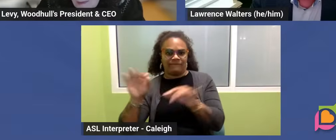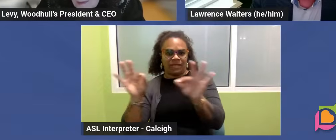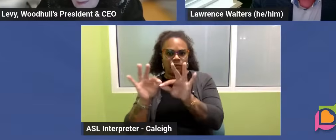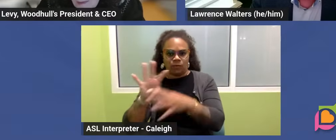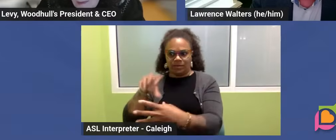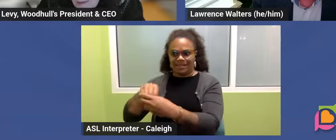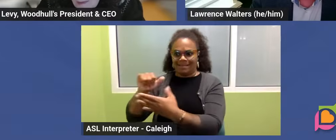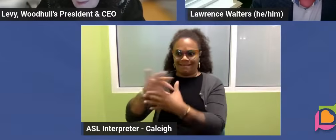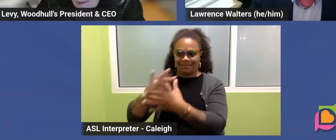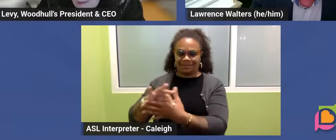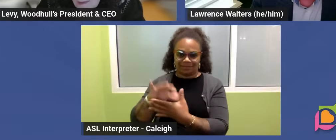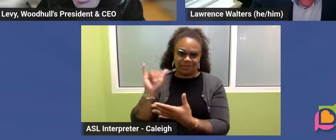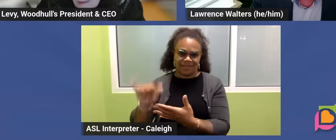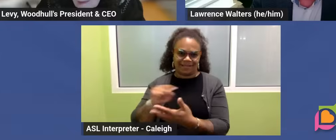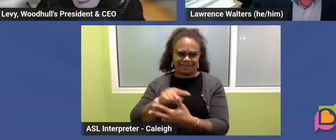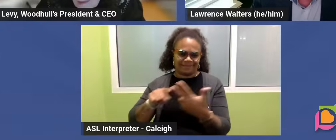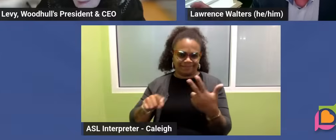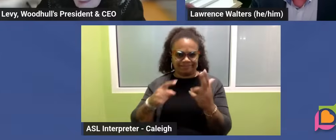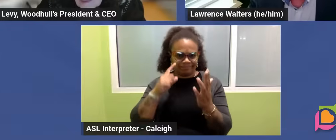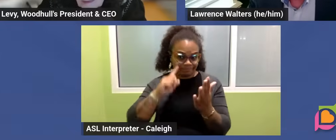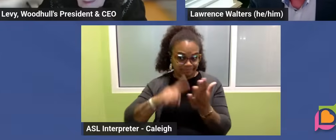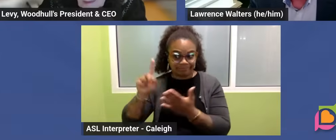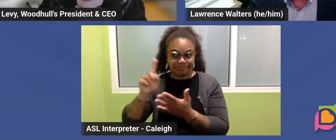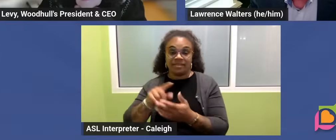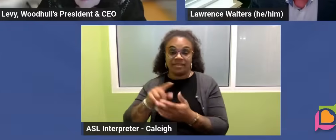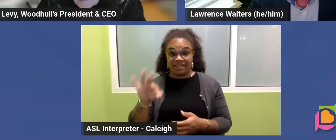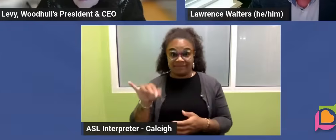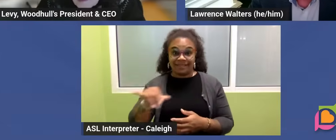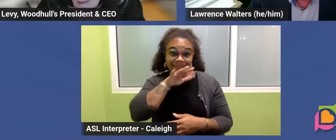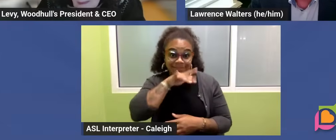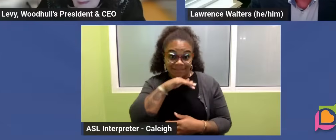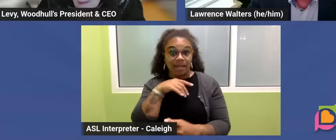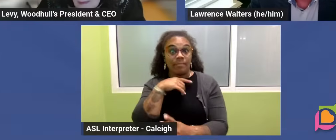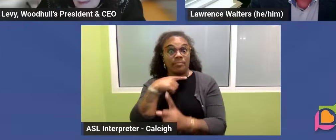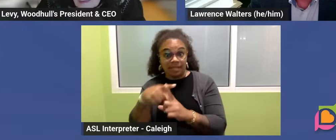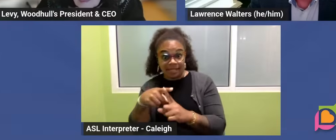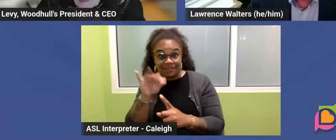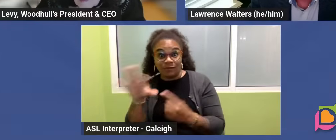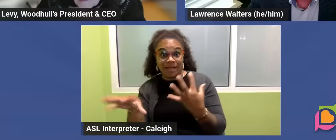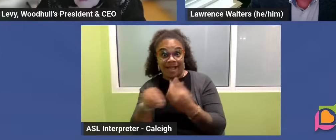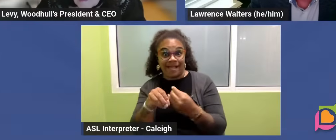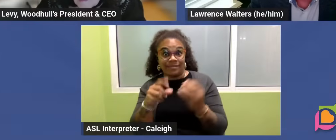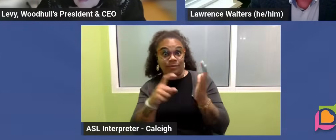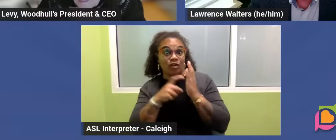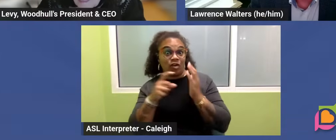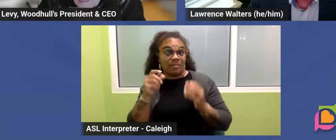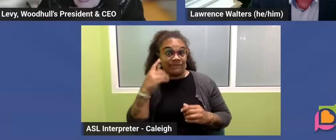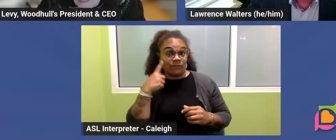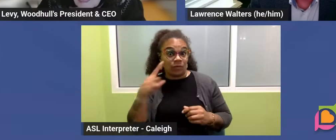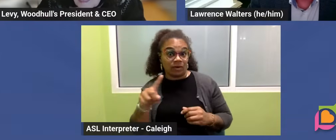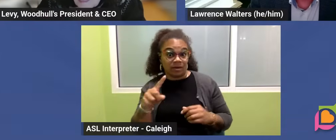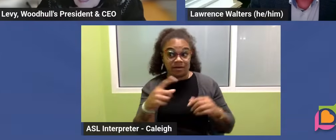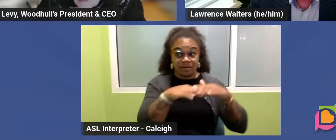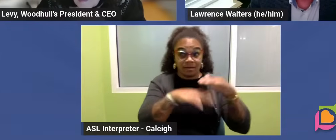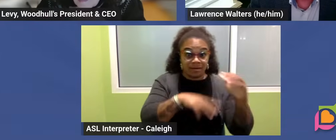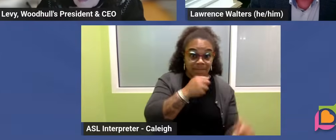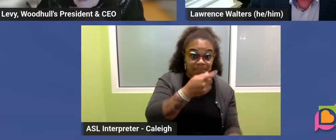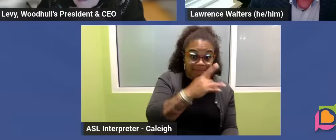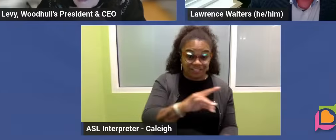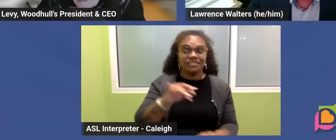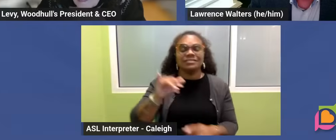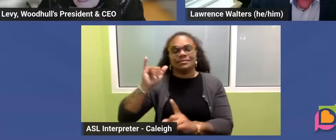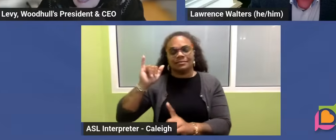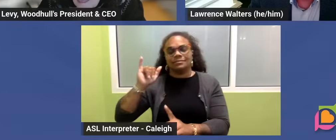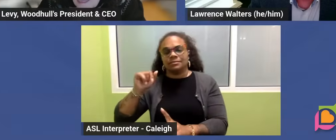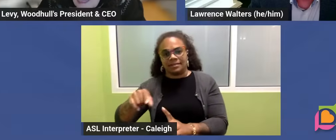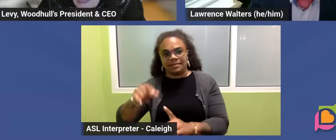the obscenity test. If you add on as to minors to each of those prongs, then you have the obscene as to minors test. But